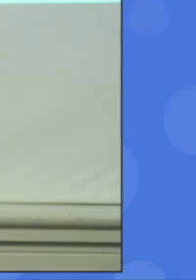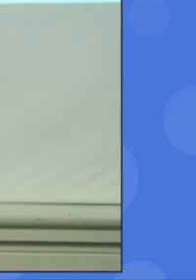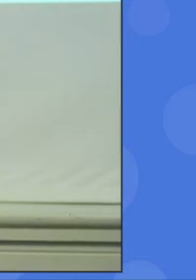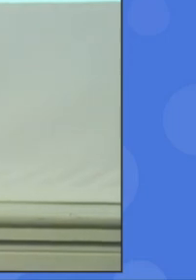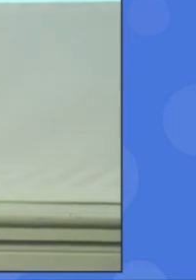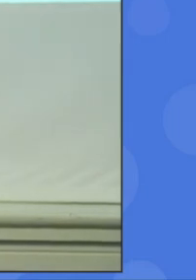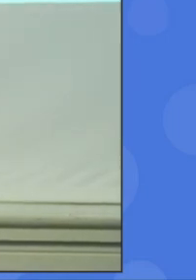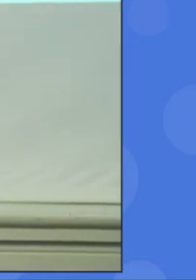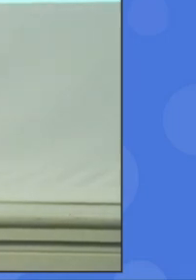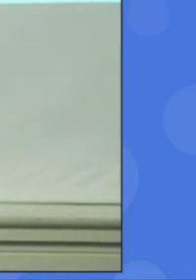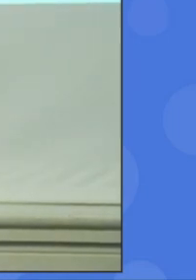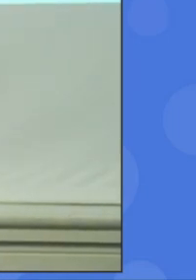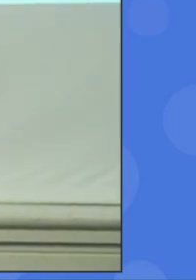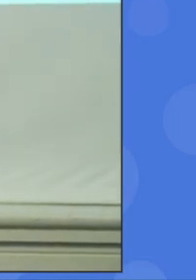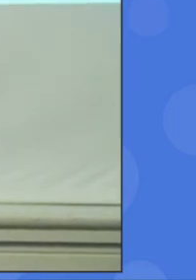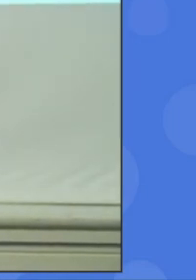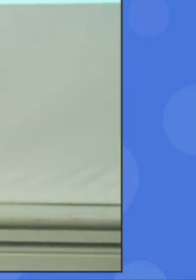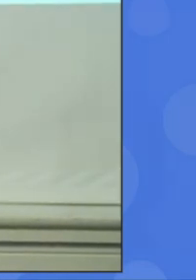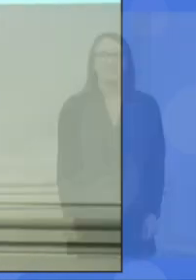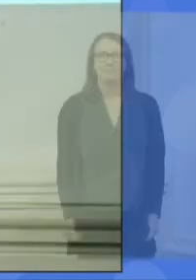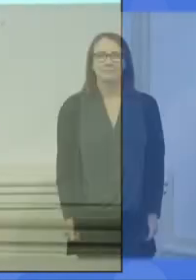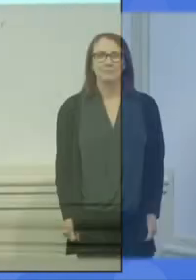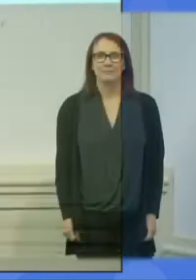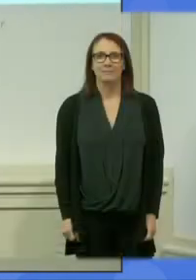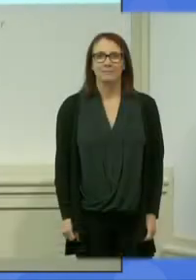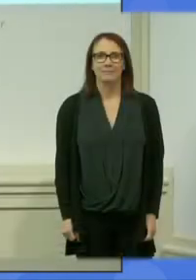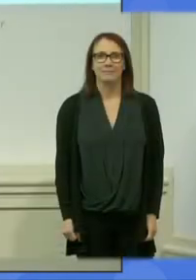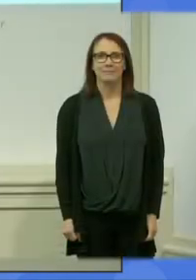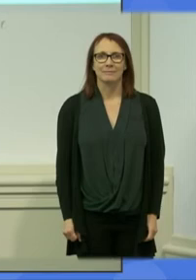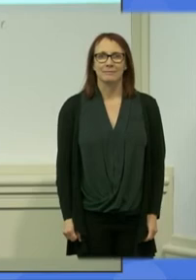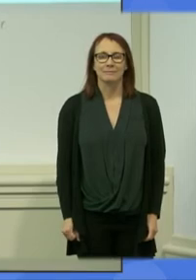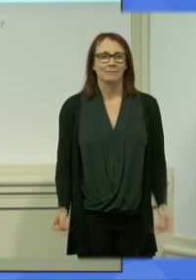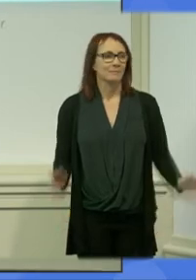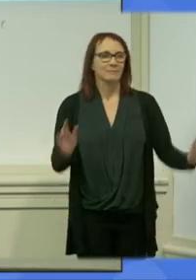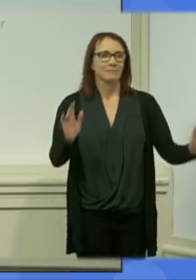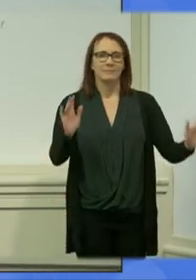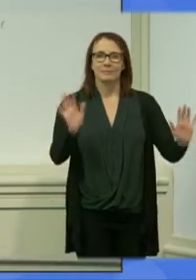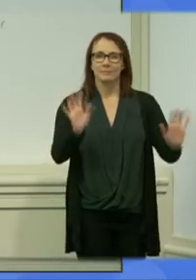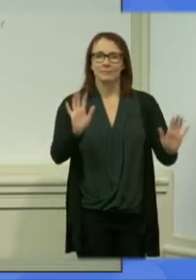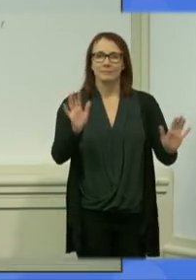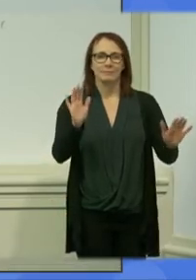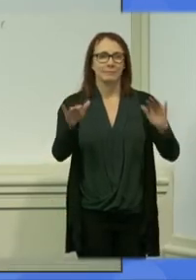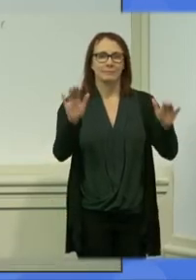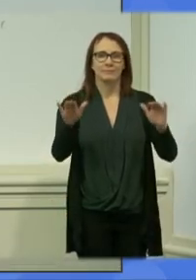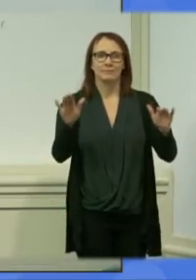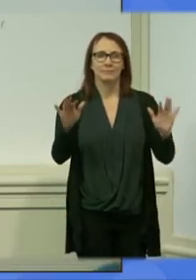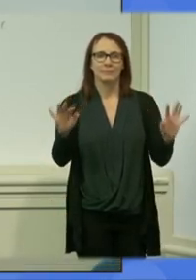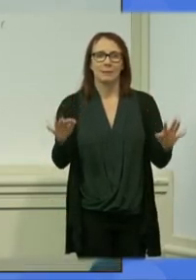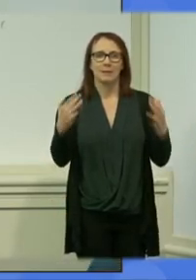Okay, everybody. May I bring you all back together, please?